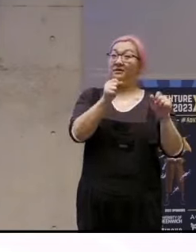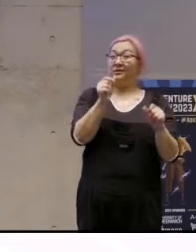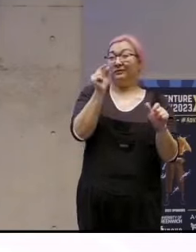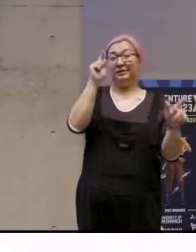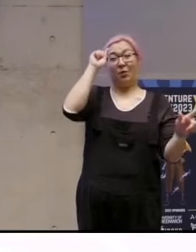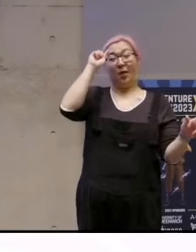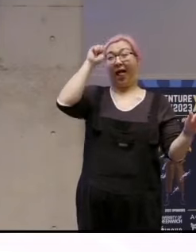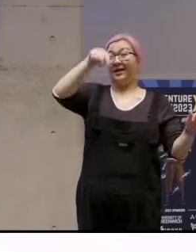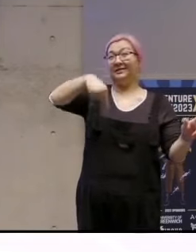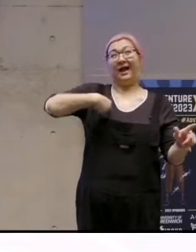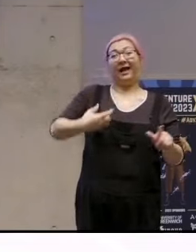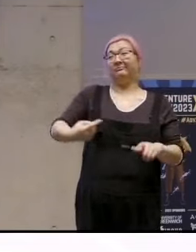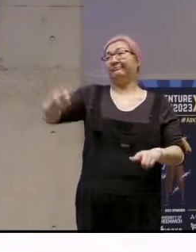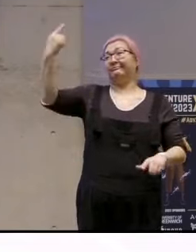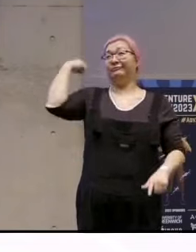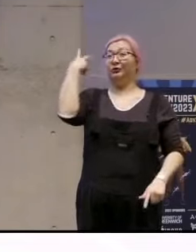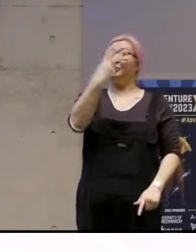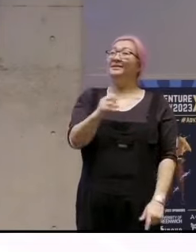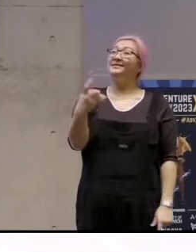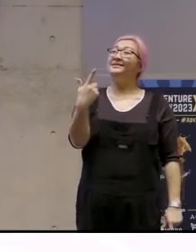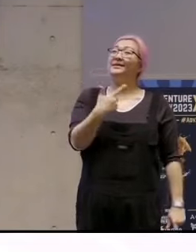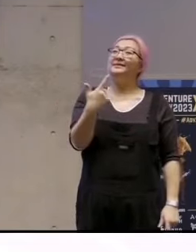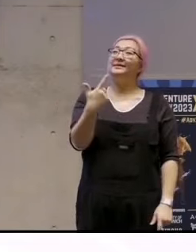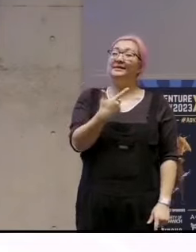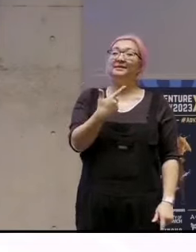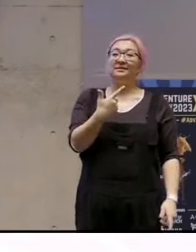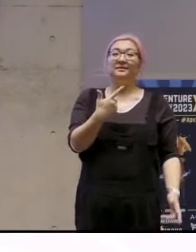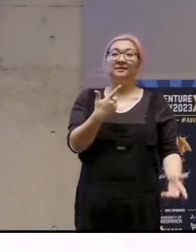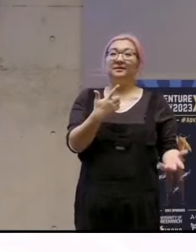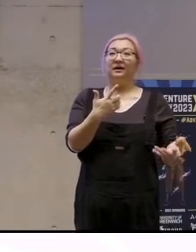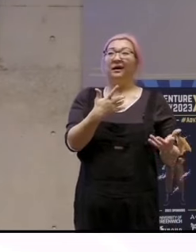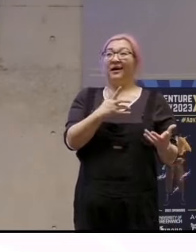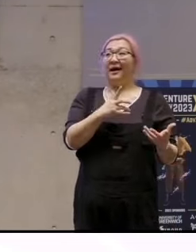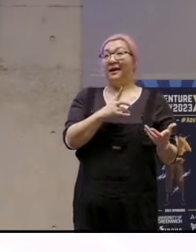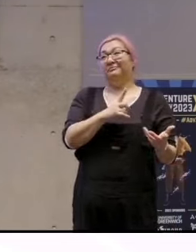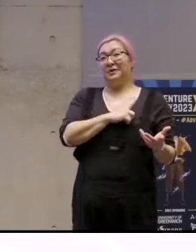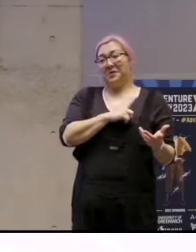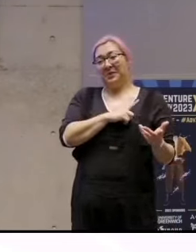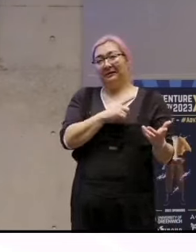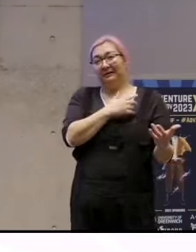way back in 2017, because game dev is long.